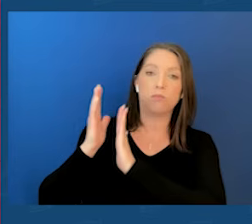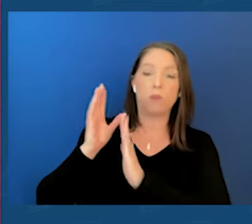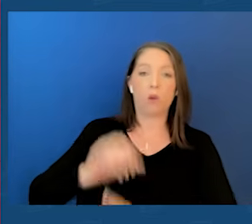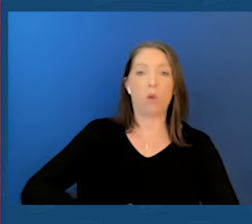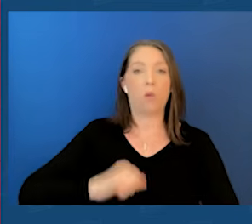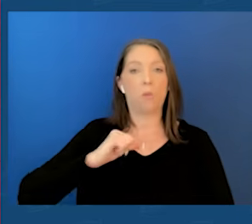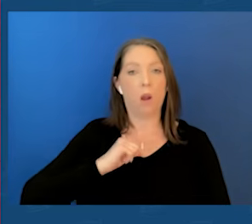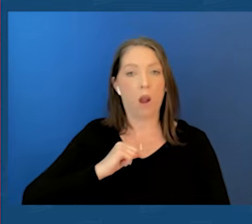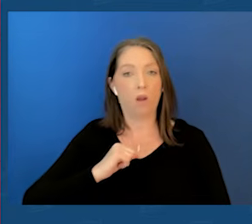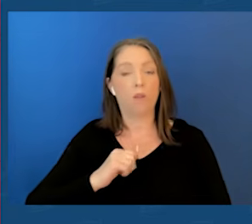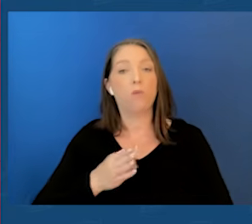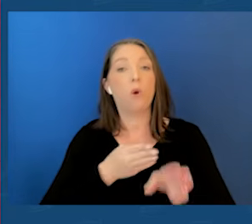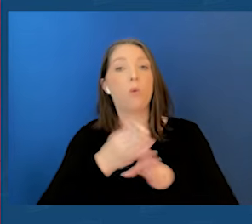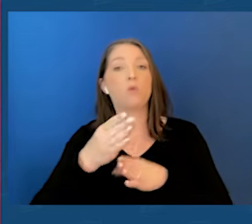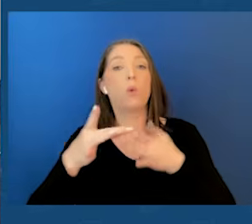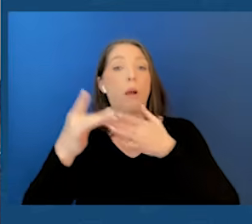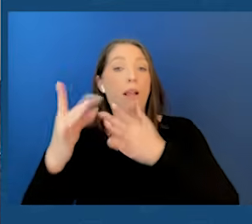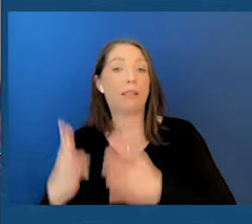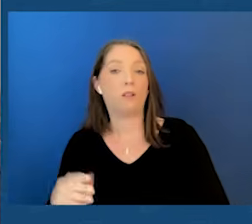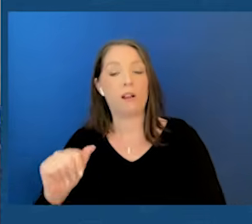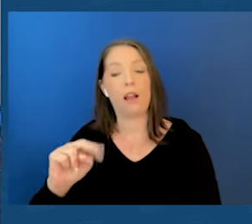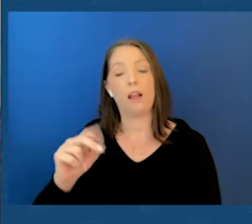Senate, Andrea Stewart-Cousins.